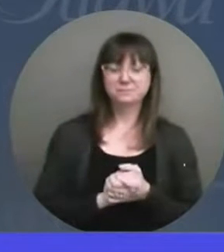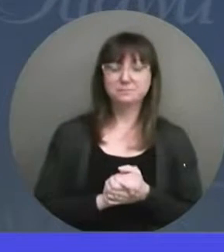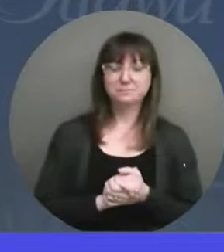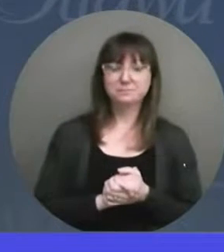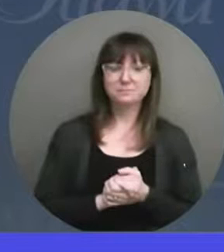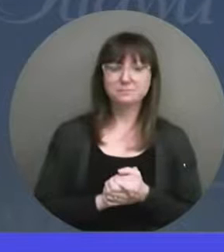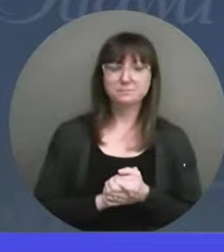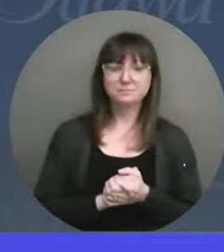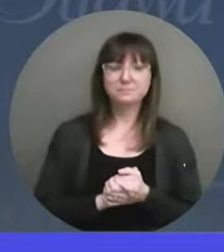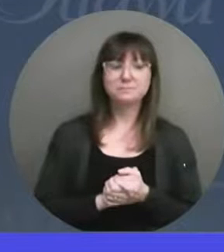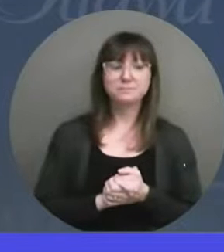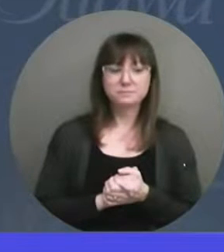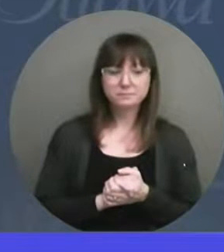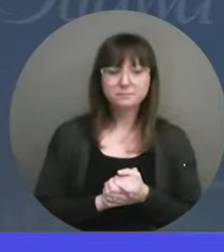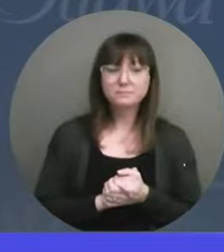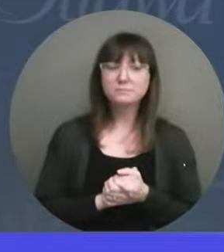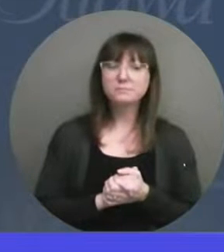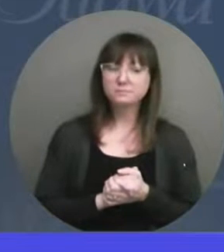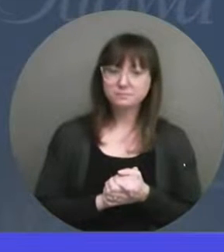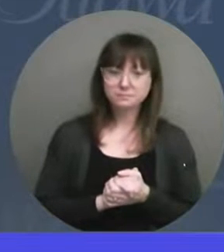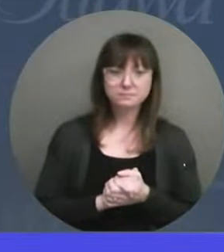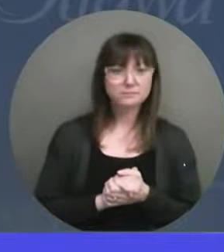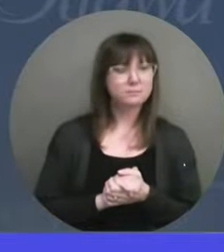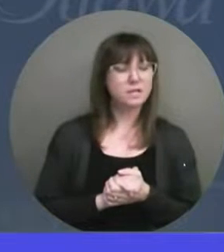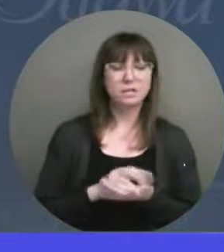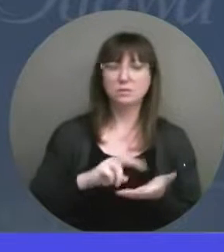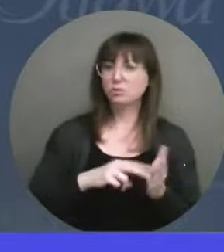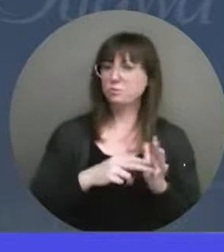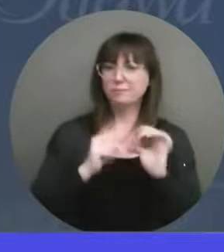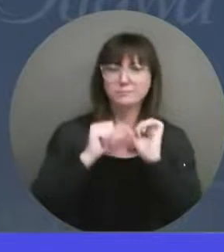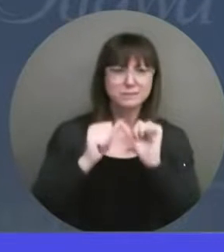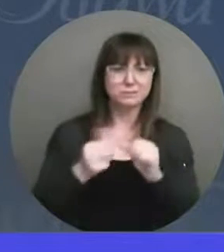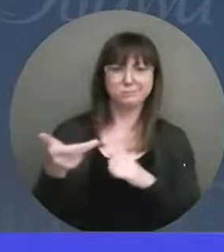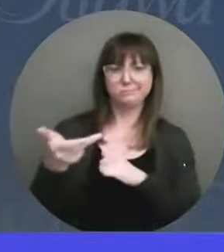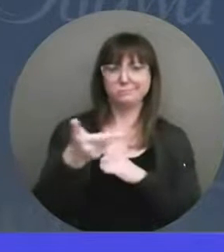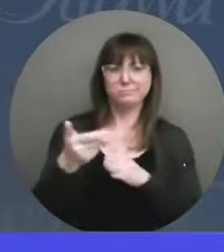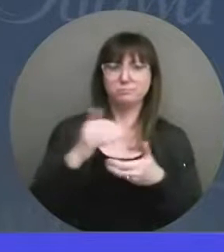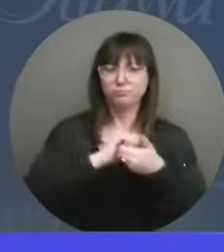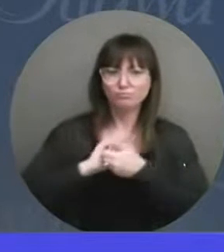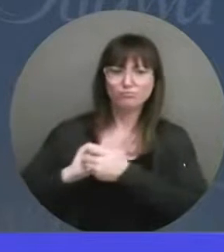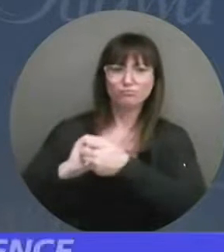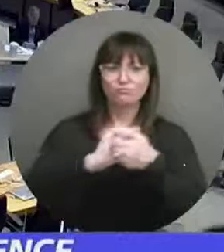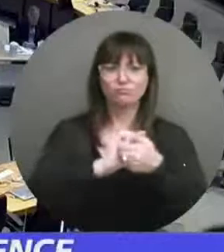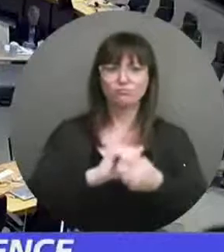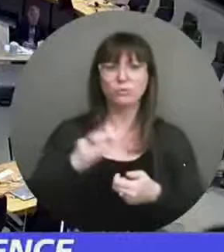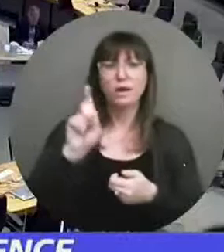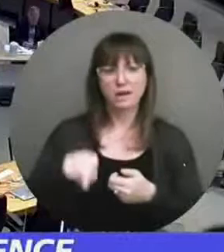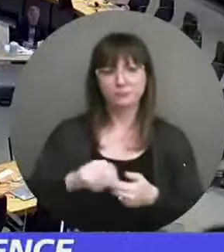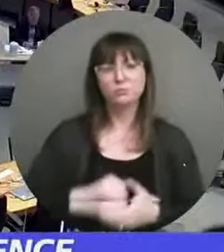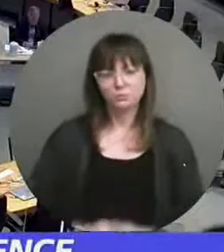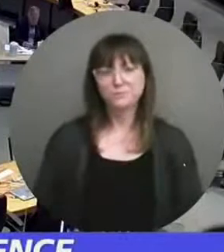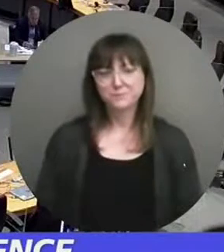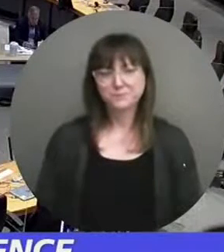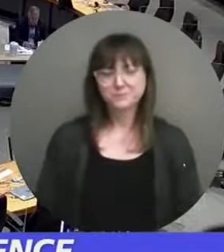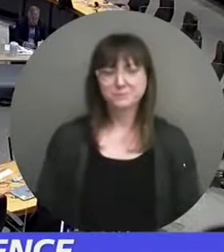we need to maintain that very positive partnership with the other levels of government.